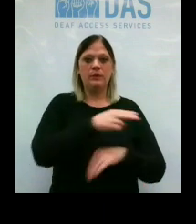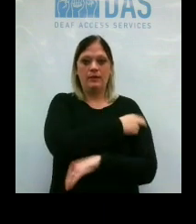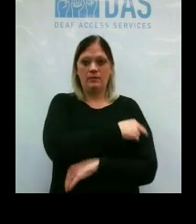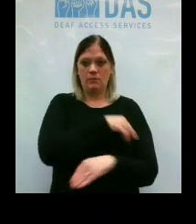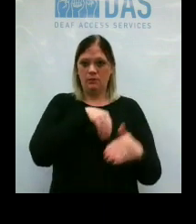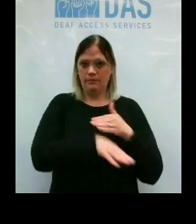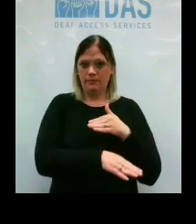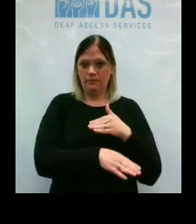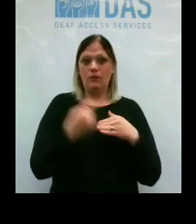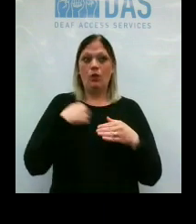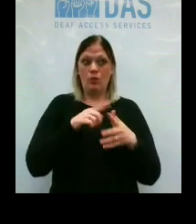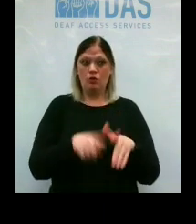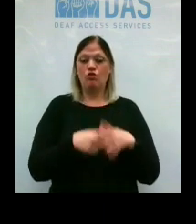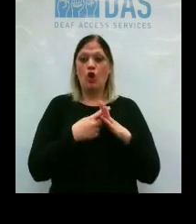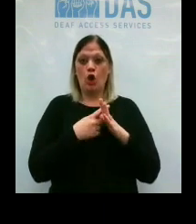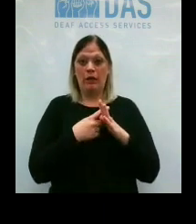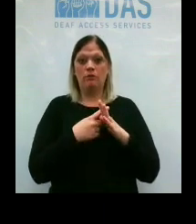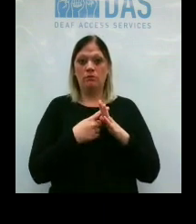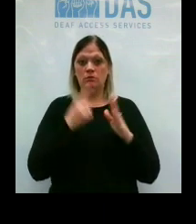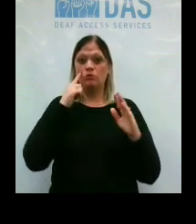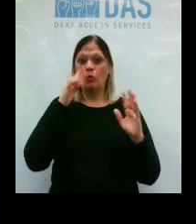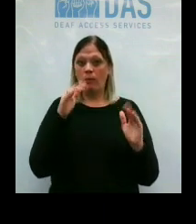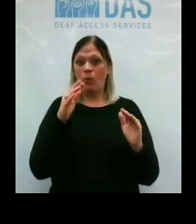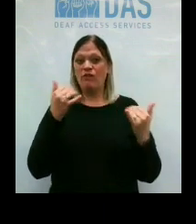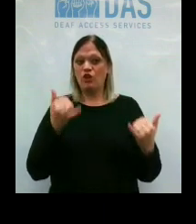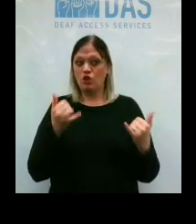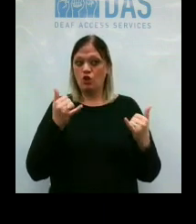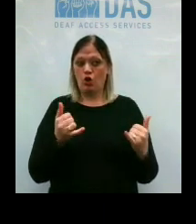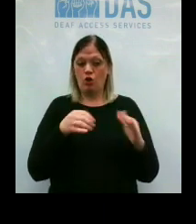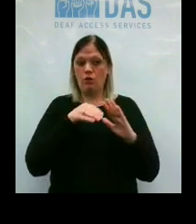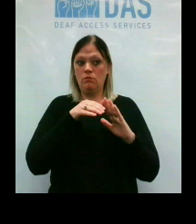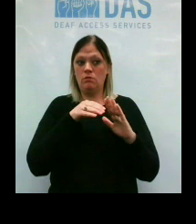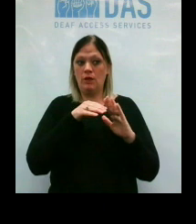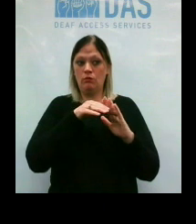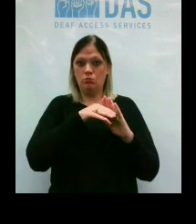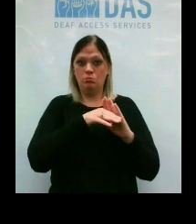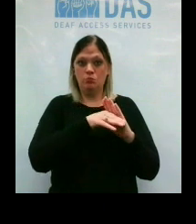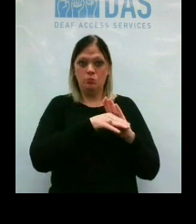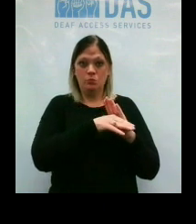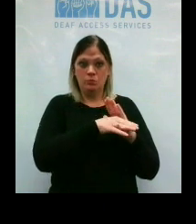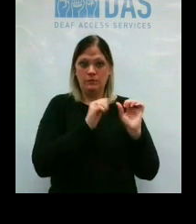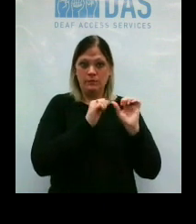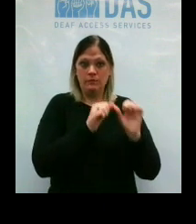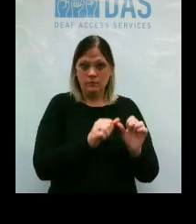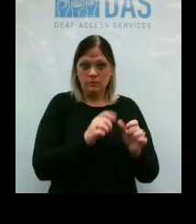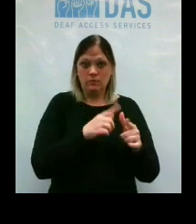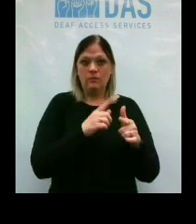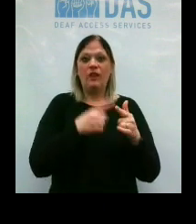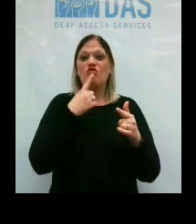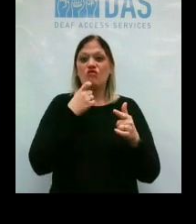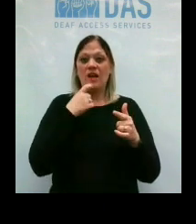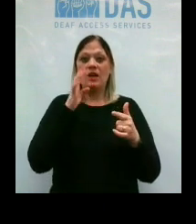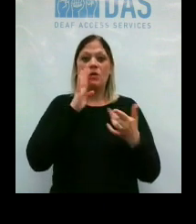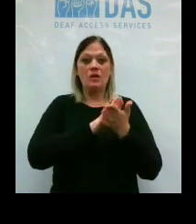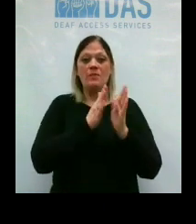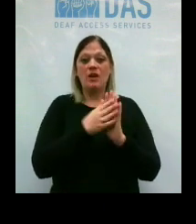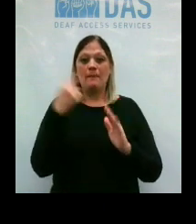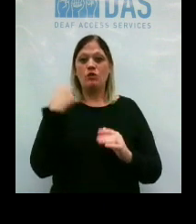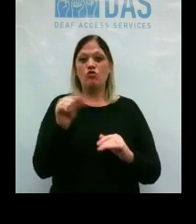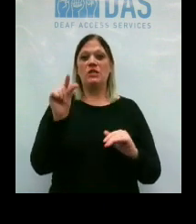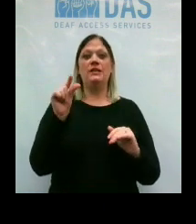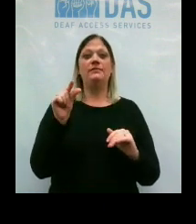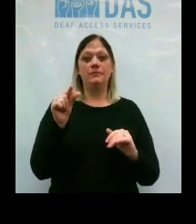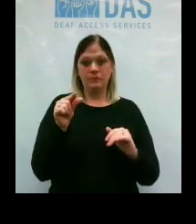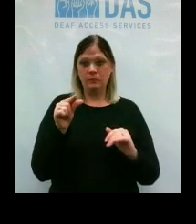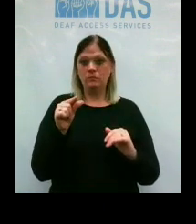starting to trend in that direction, where I'm hopeful if this current trend of hospitalizations continues, that red will go to green. That's very important that